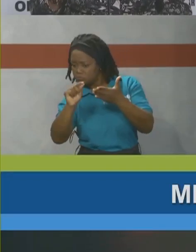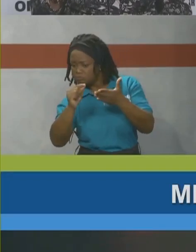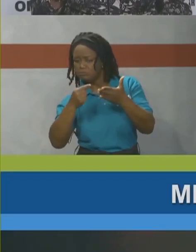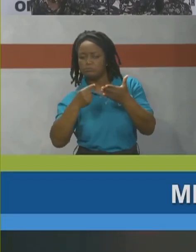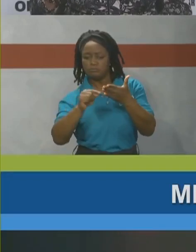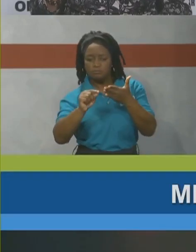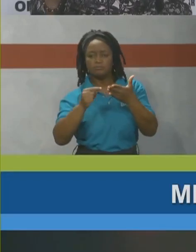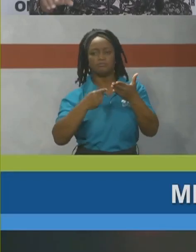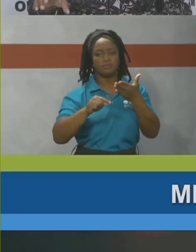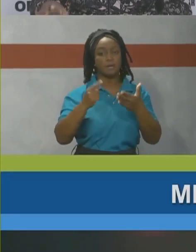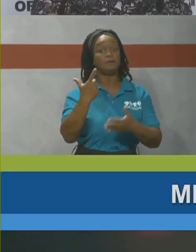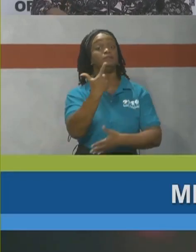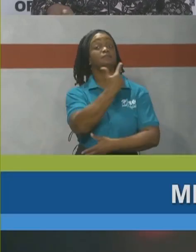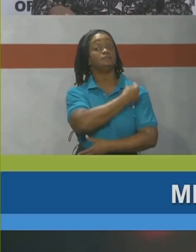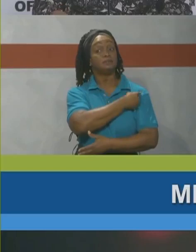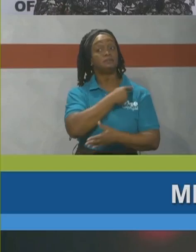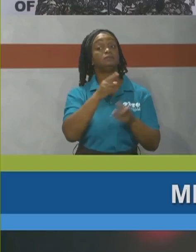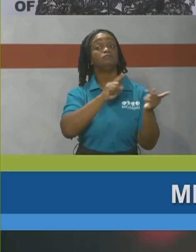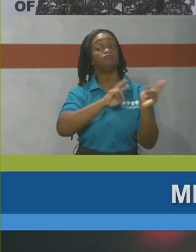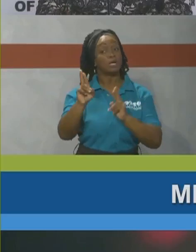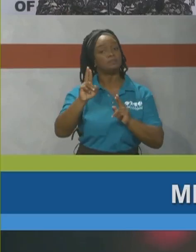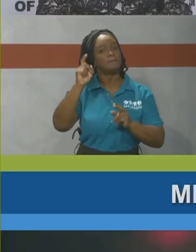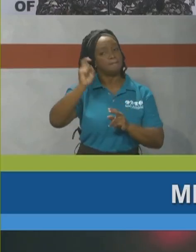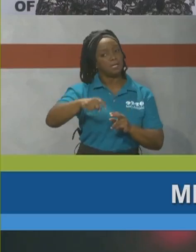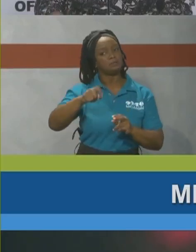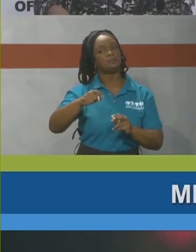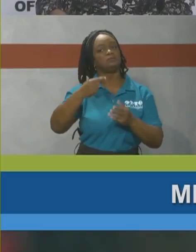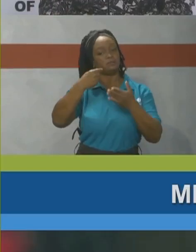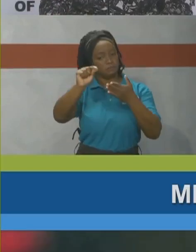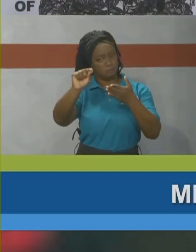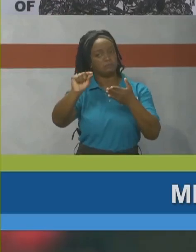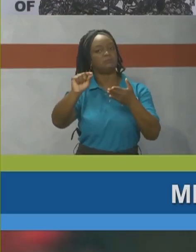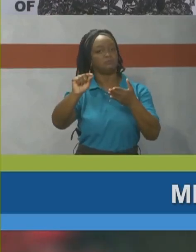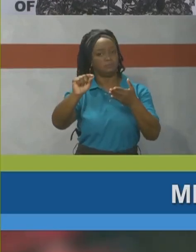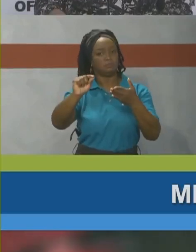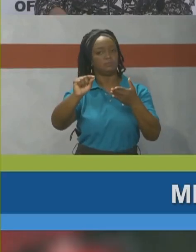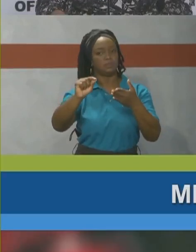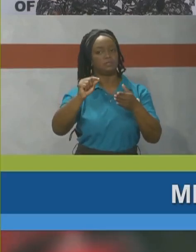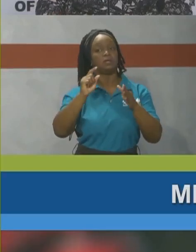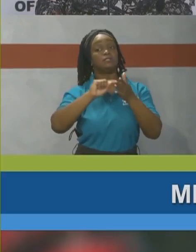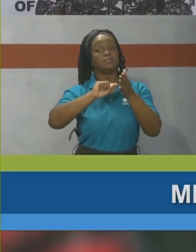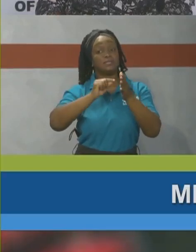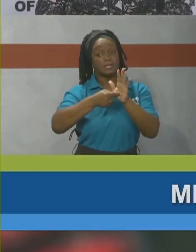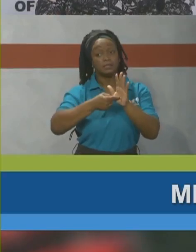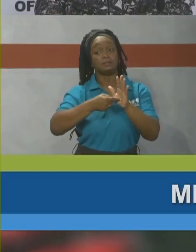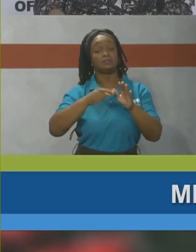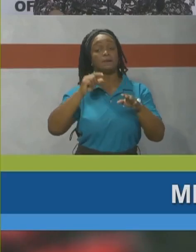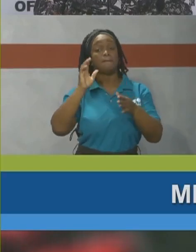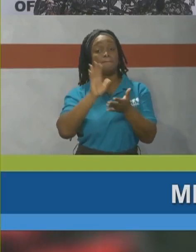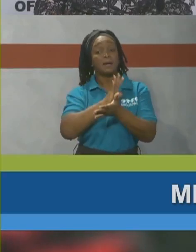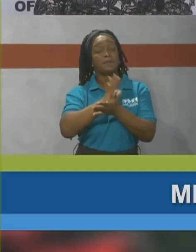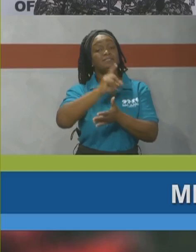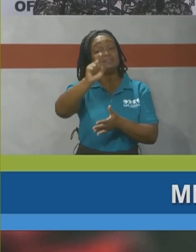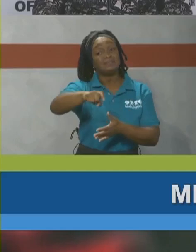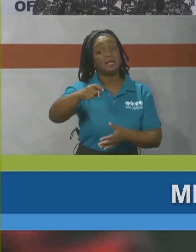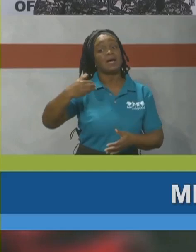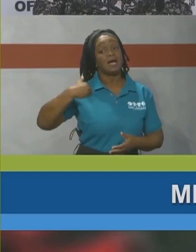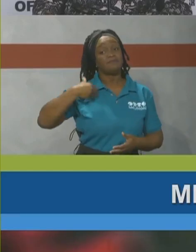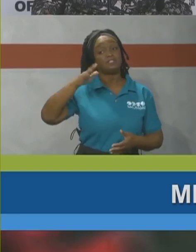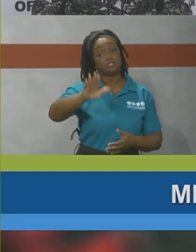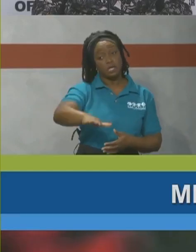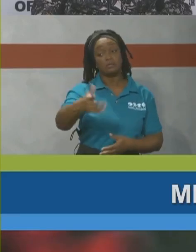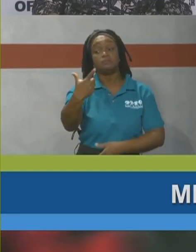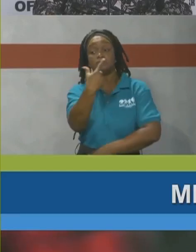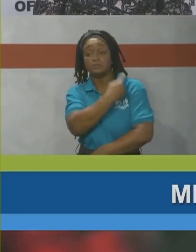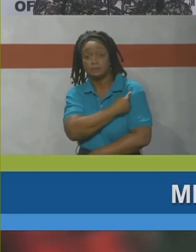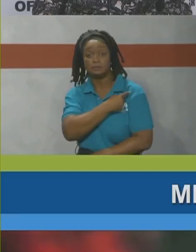vaccine ready, tick. Because of course, to start schools, you have to have your child vaccinated with MMR